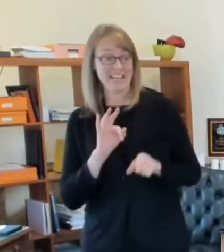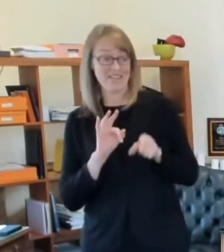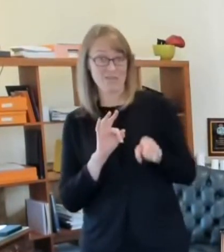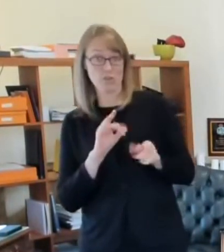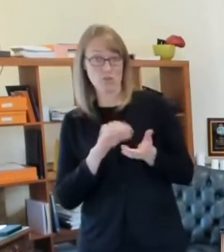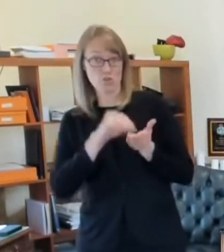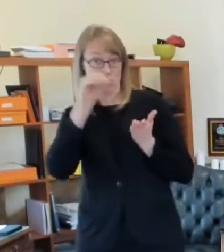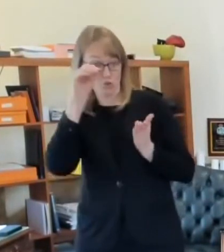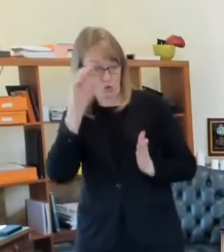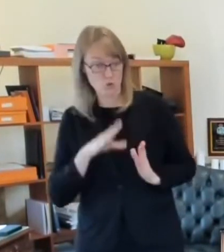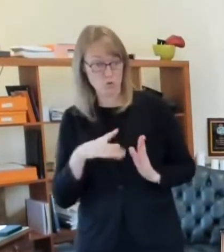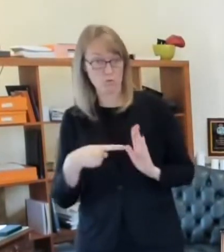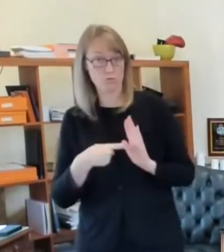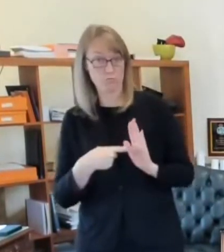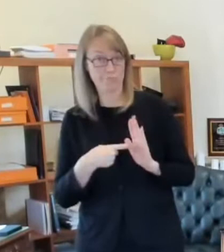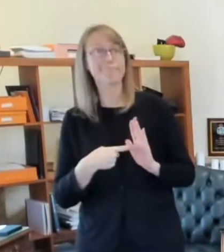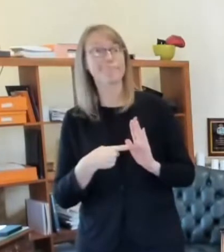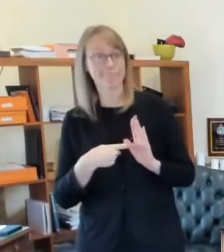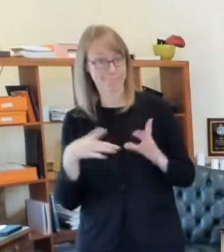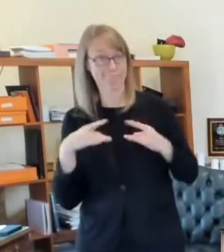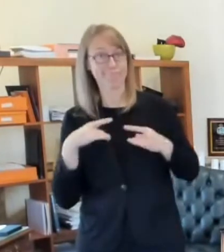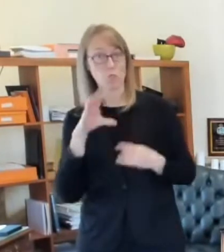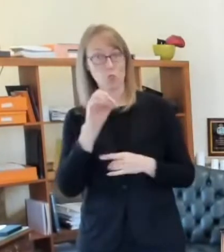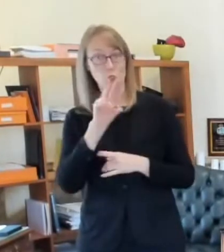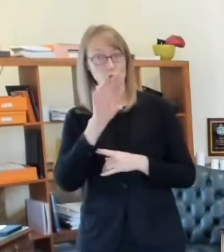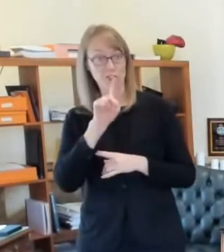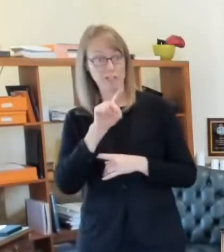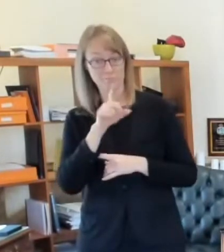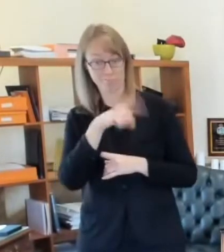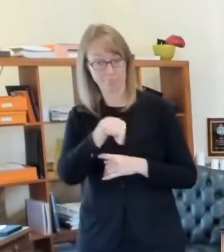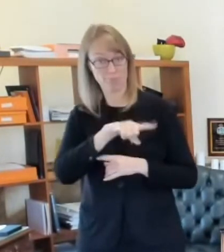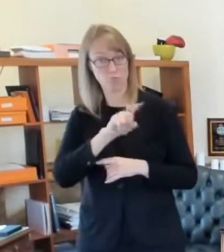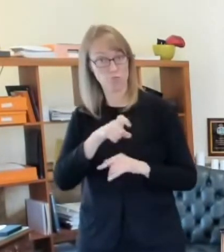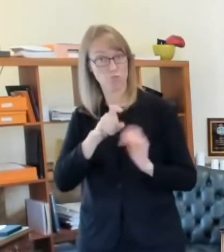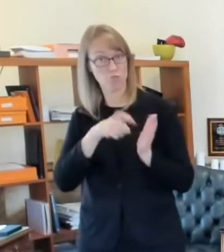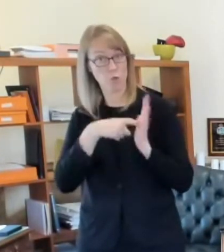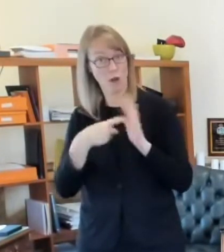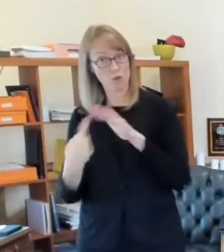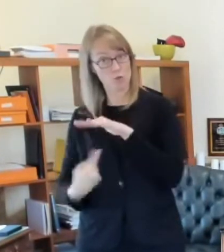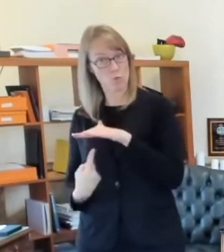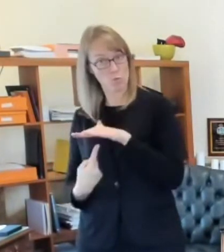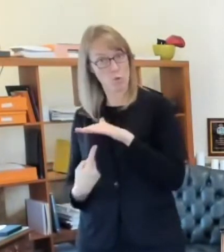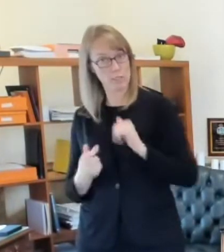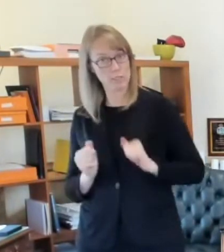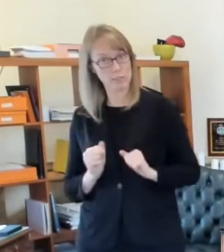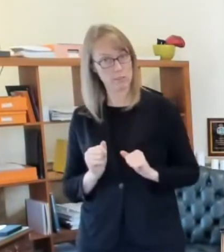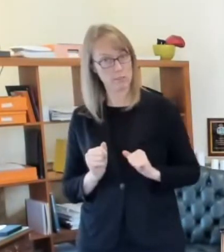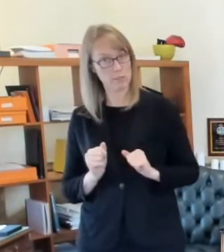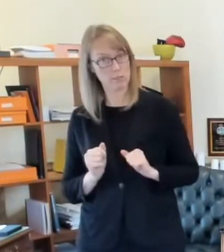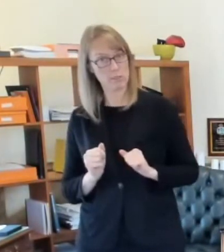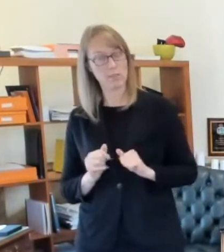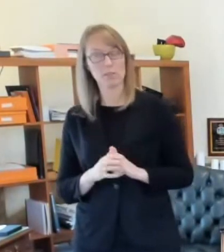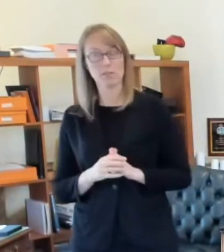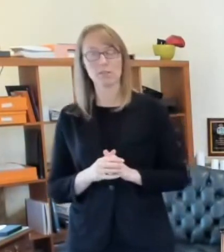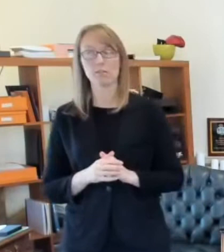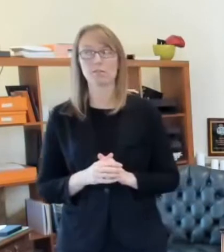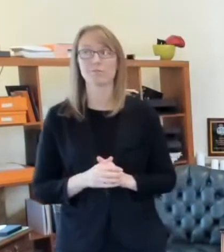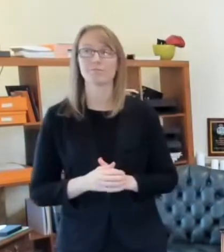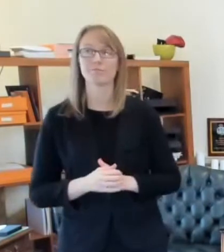school? So, yeah, quarantining, if you've been exposed, and then you